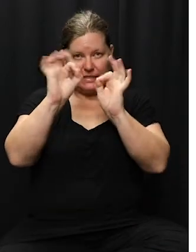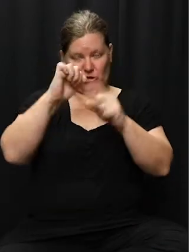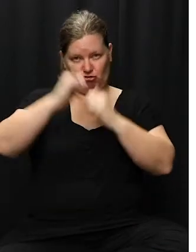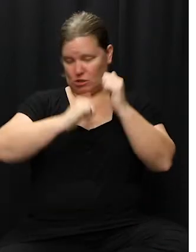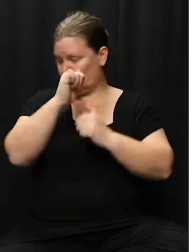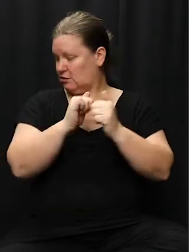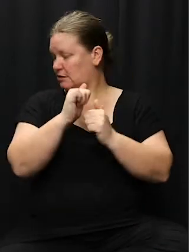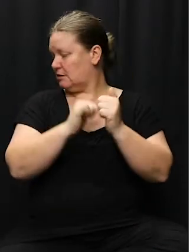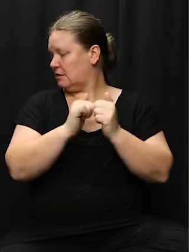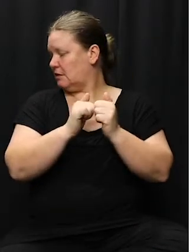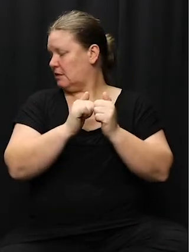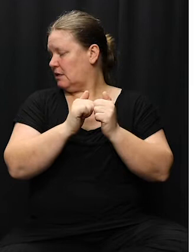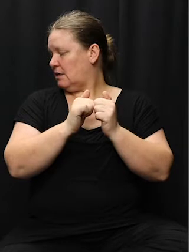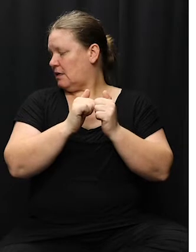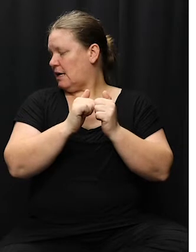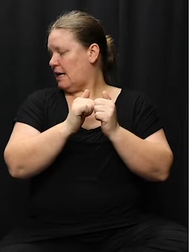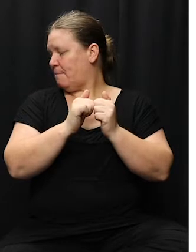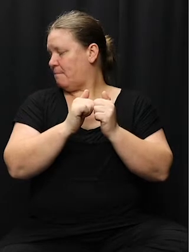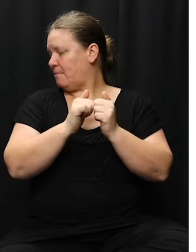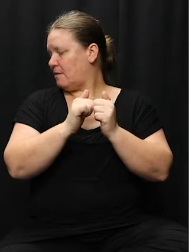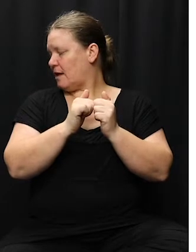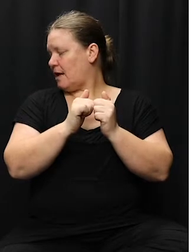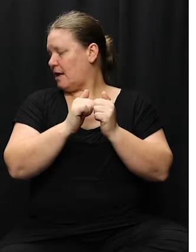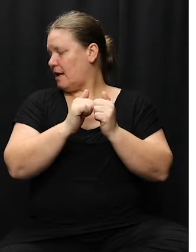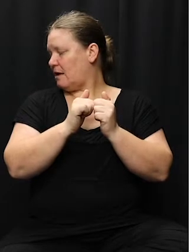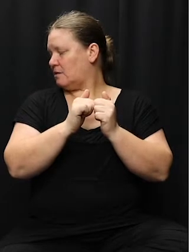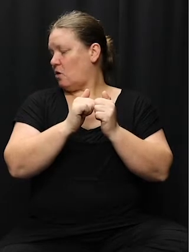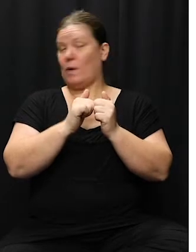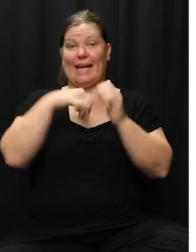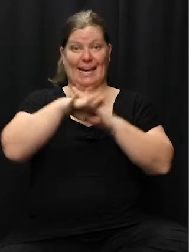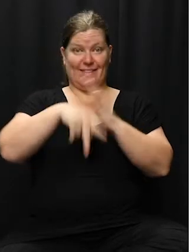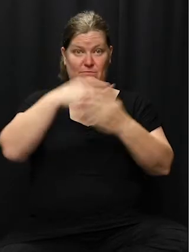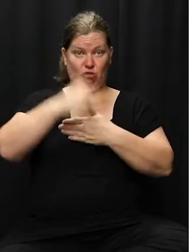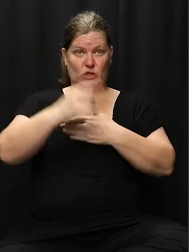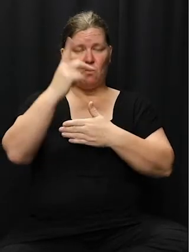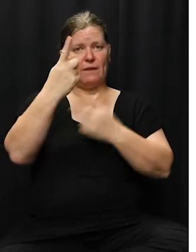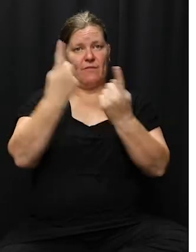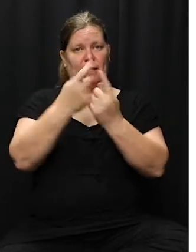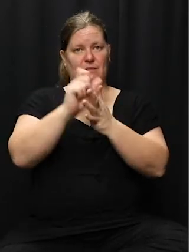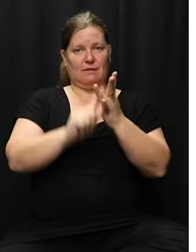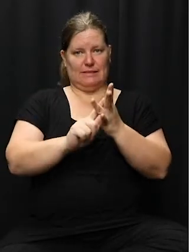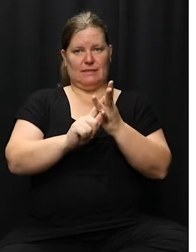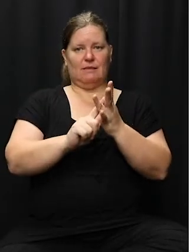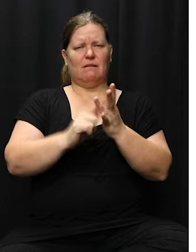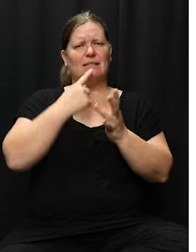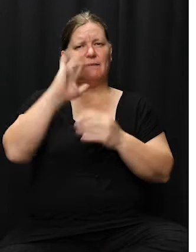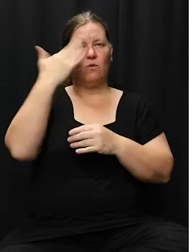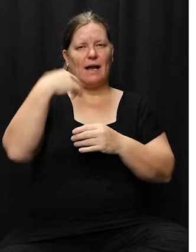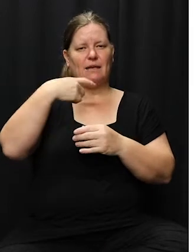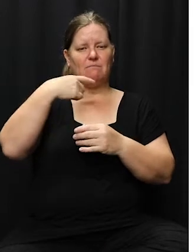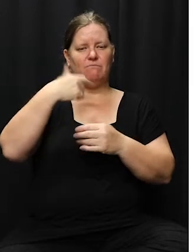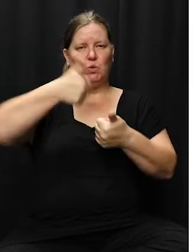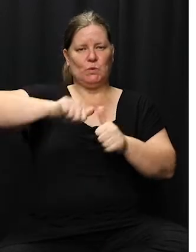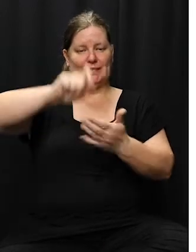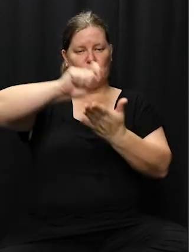I'm assessing and eliciting really specific structures. So in the project, one of the big things I did, before